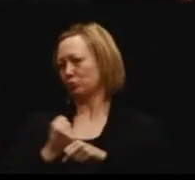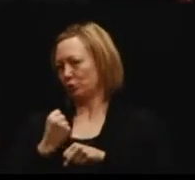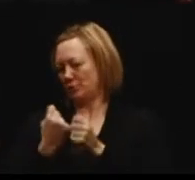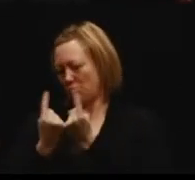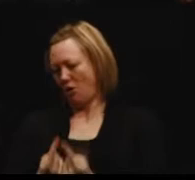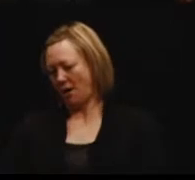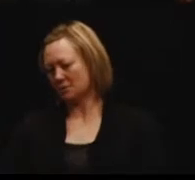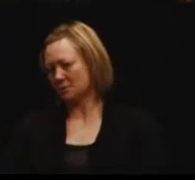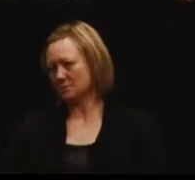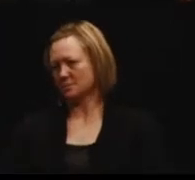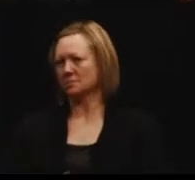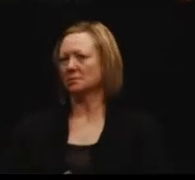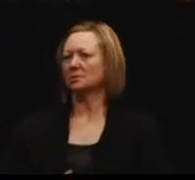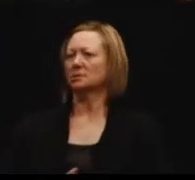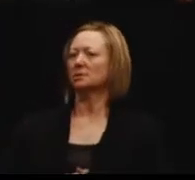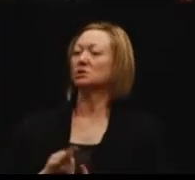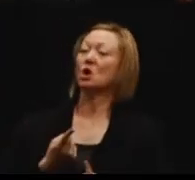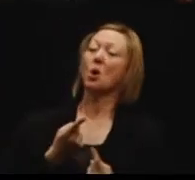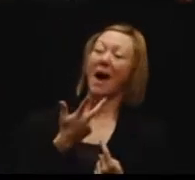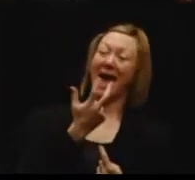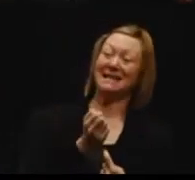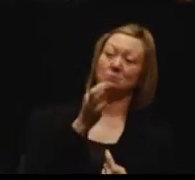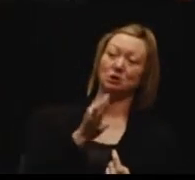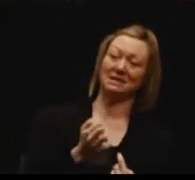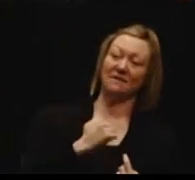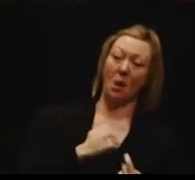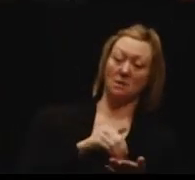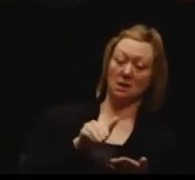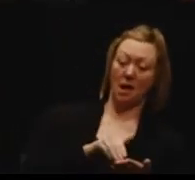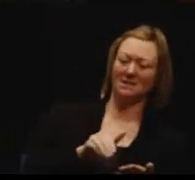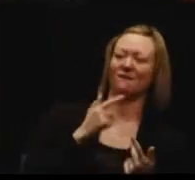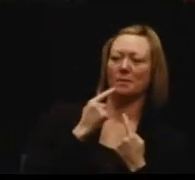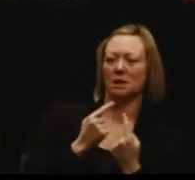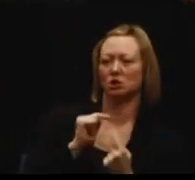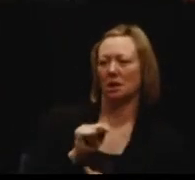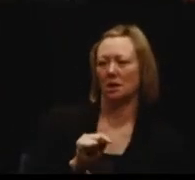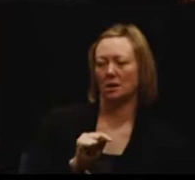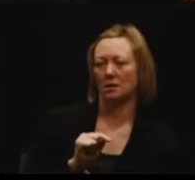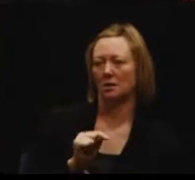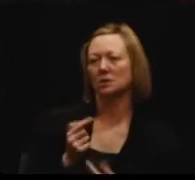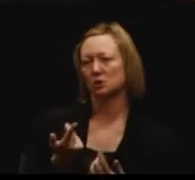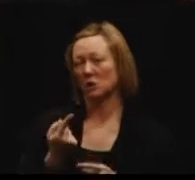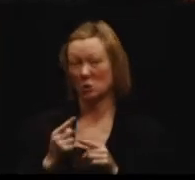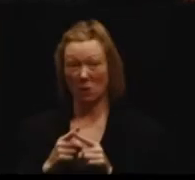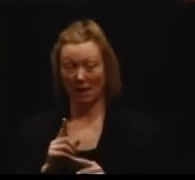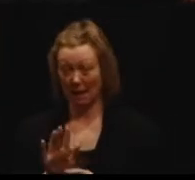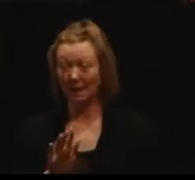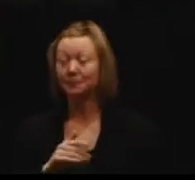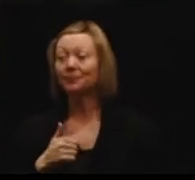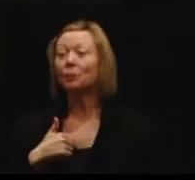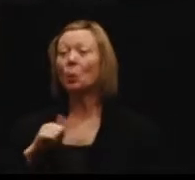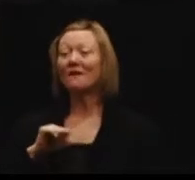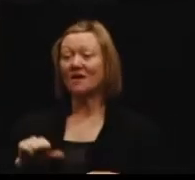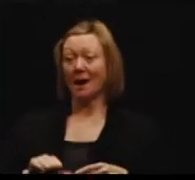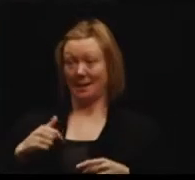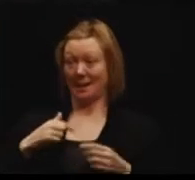80% of our value is in information. So just quickly, you know, we're a farming company, and there are a whole lot